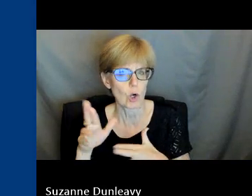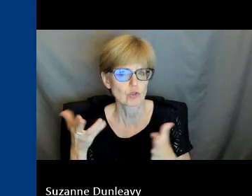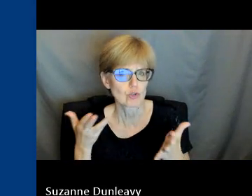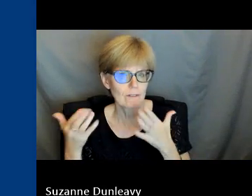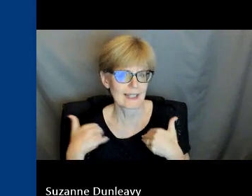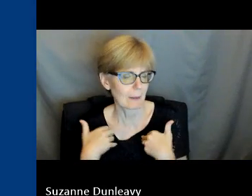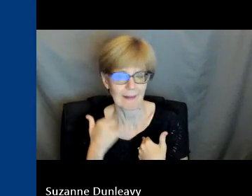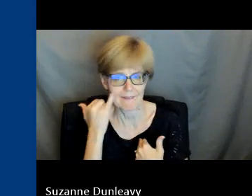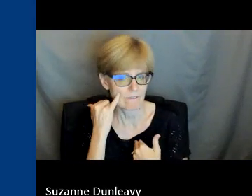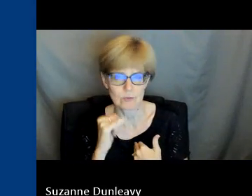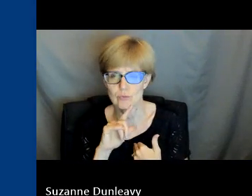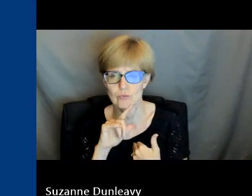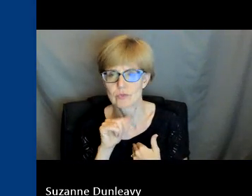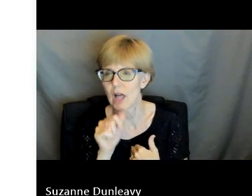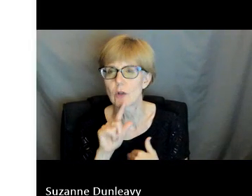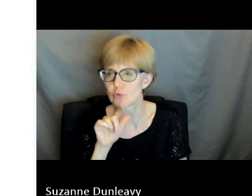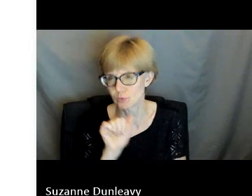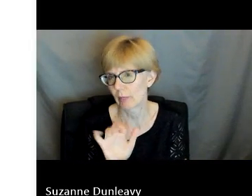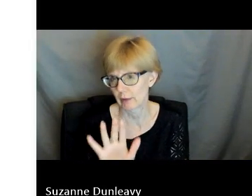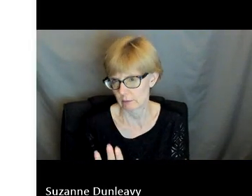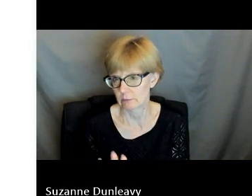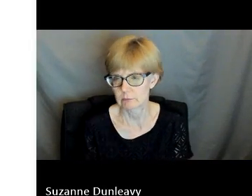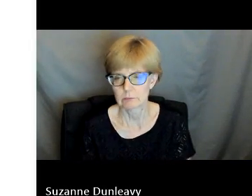fact, are not.